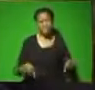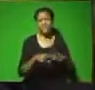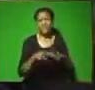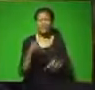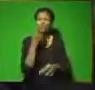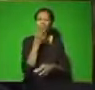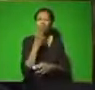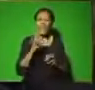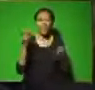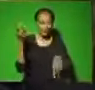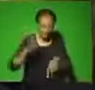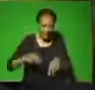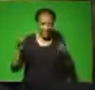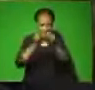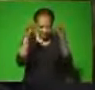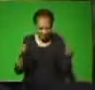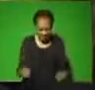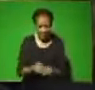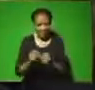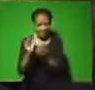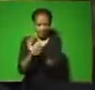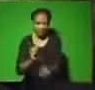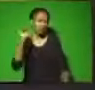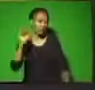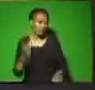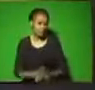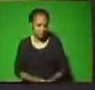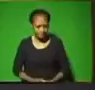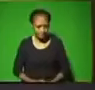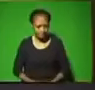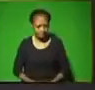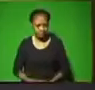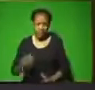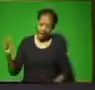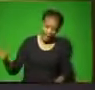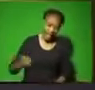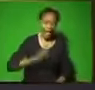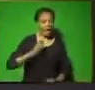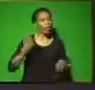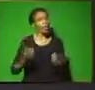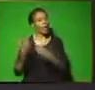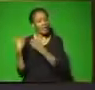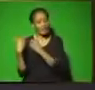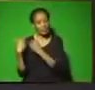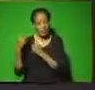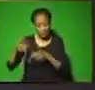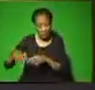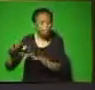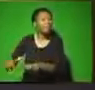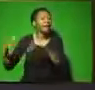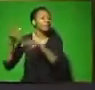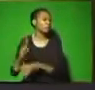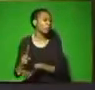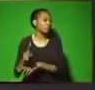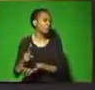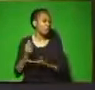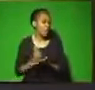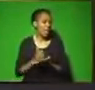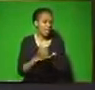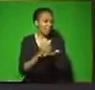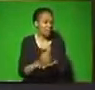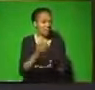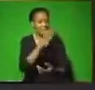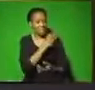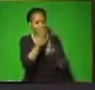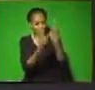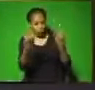multi-party system of democracy. Our constitutional duty as Parliament is not to aid the executive